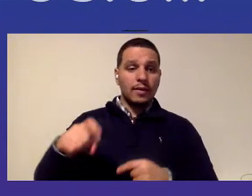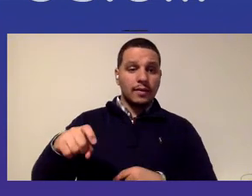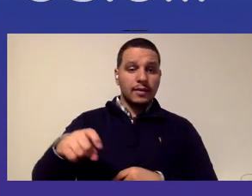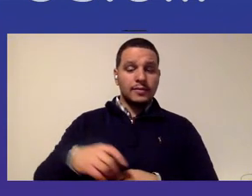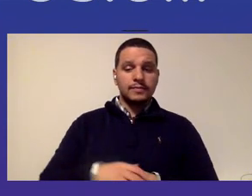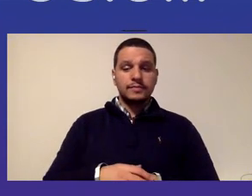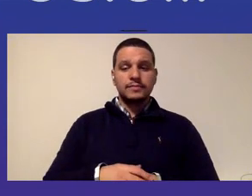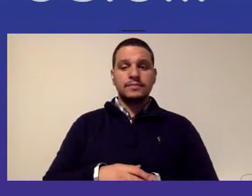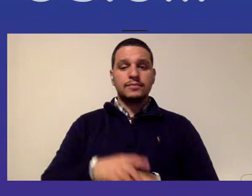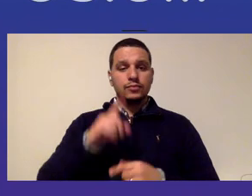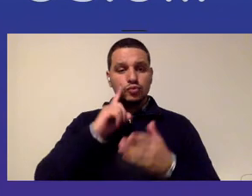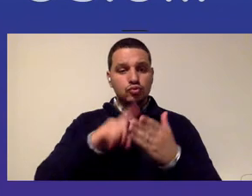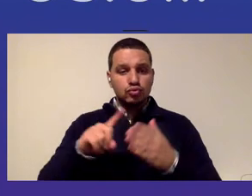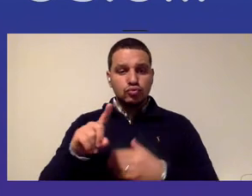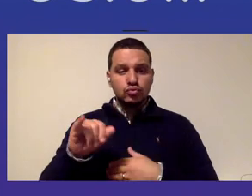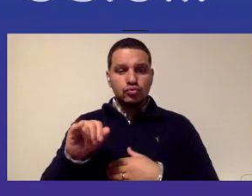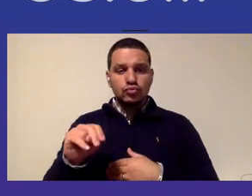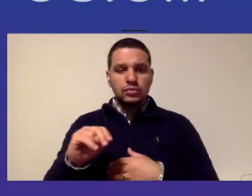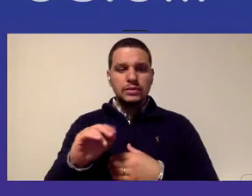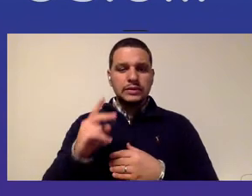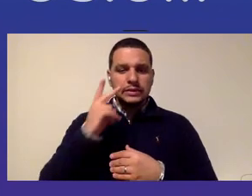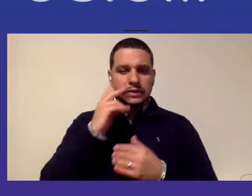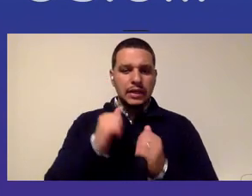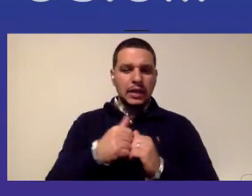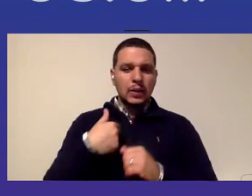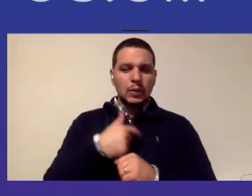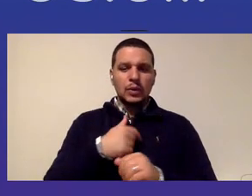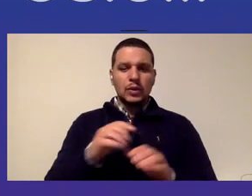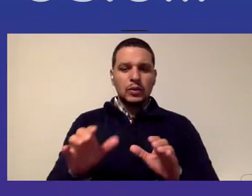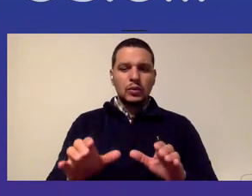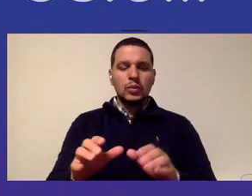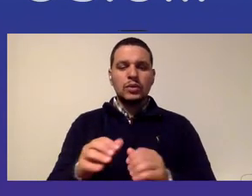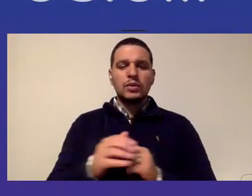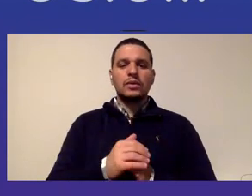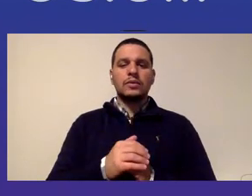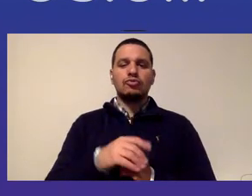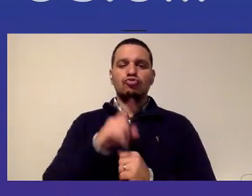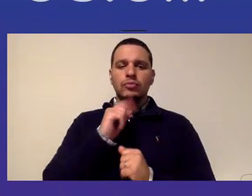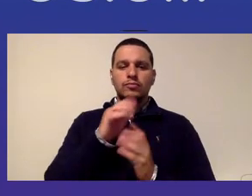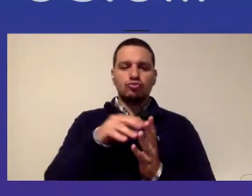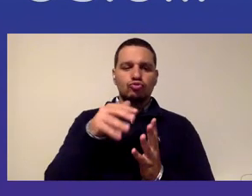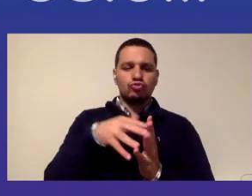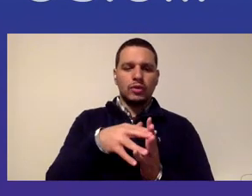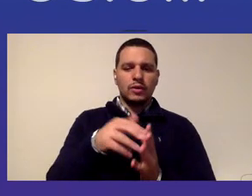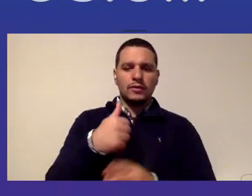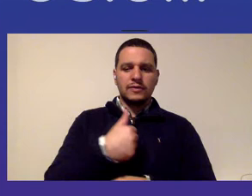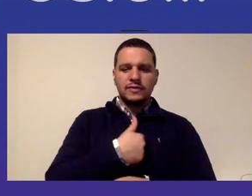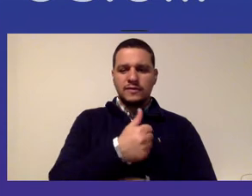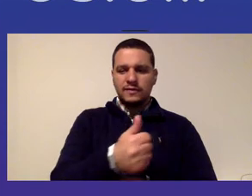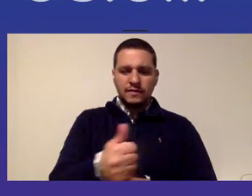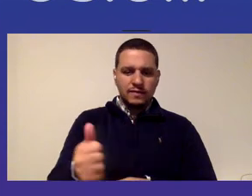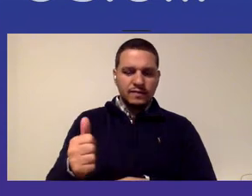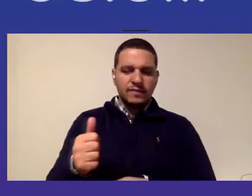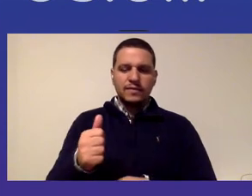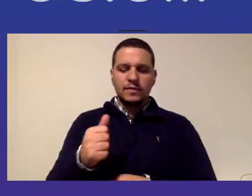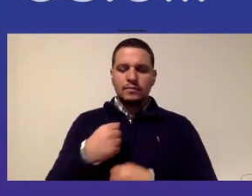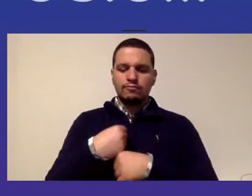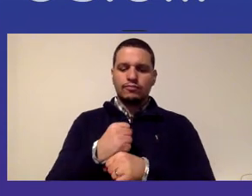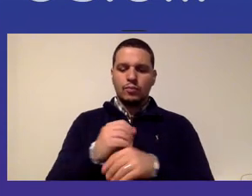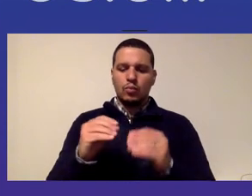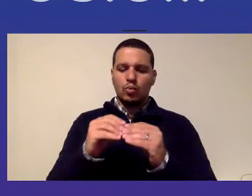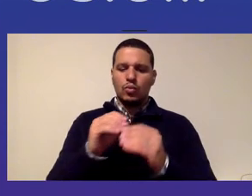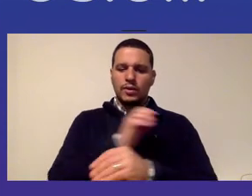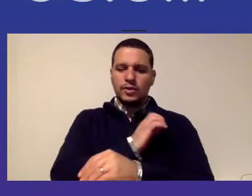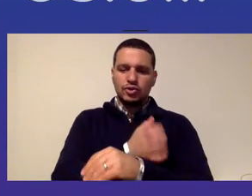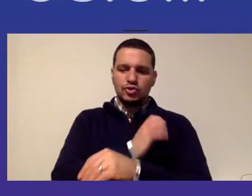check in to see how we're doing, to ground ourselves, to create more energy. These